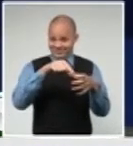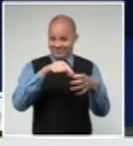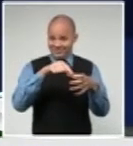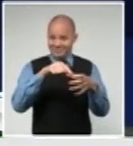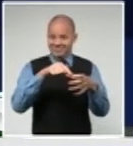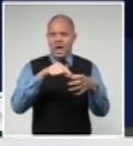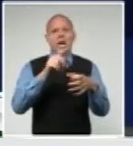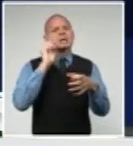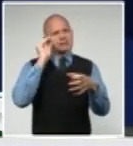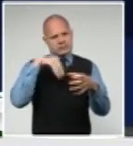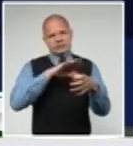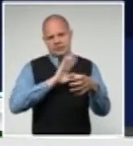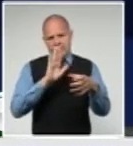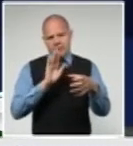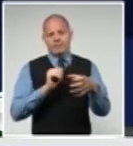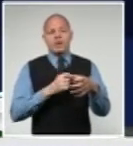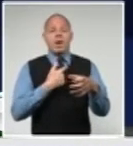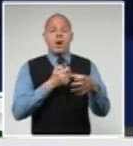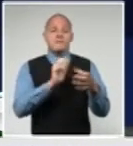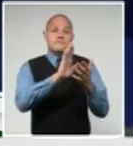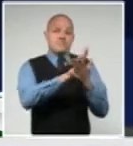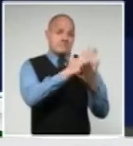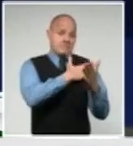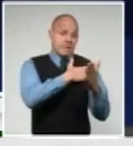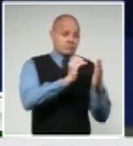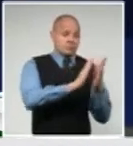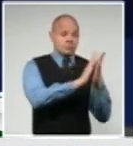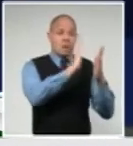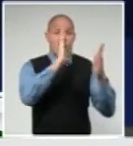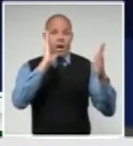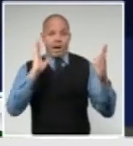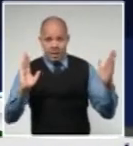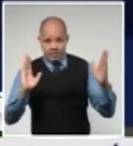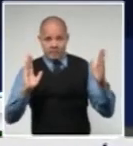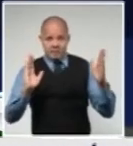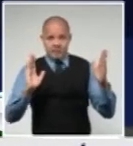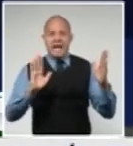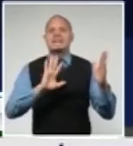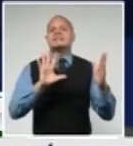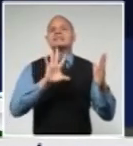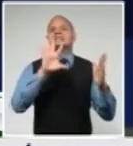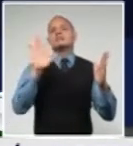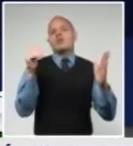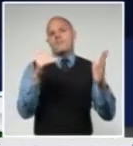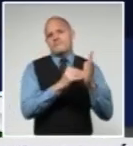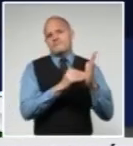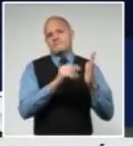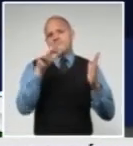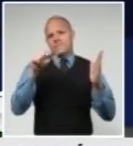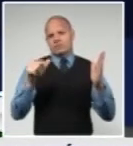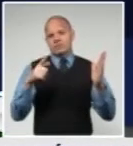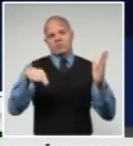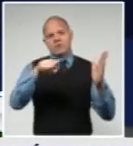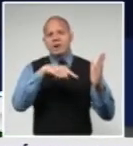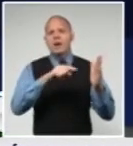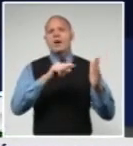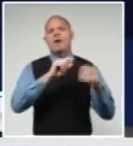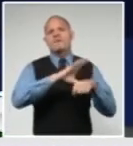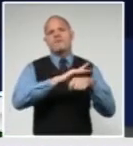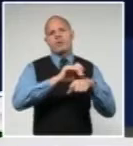a 48.8% respectively. 52 of the 73 patients, that is a